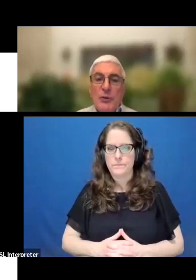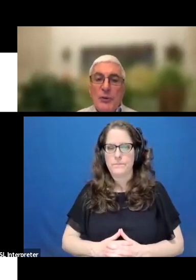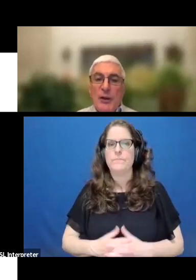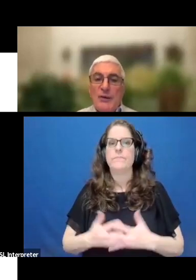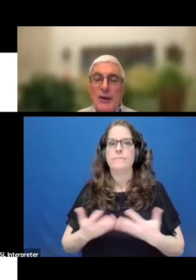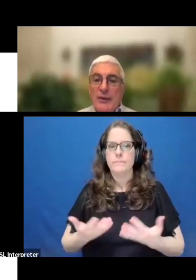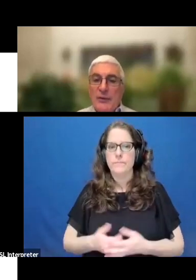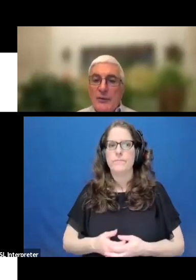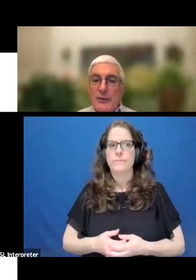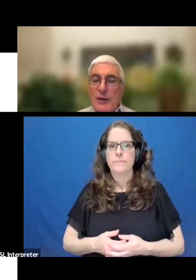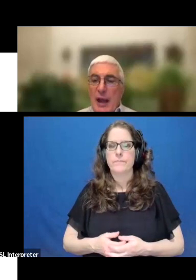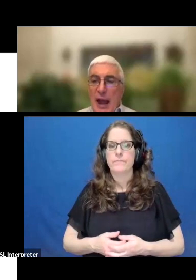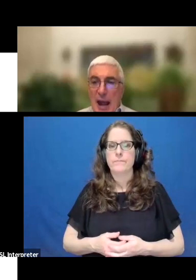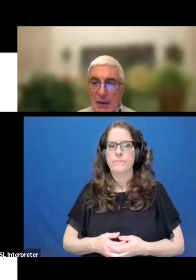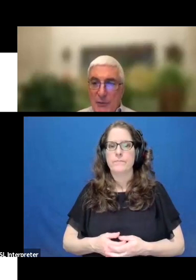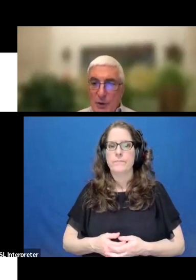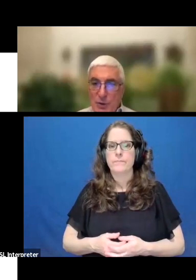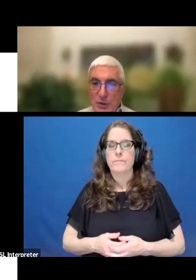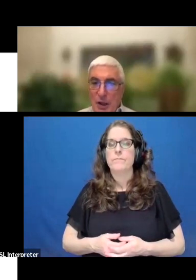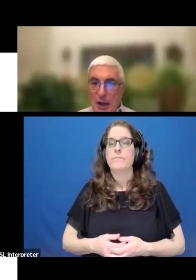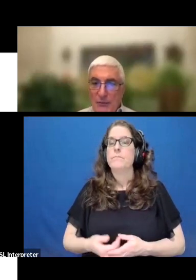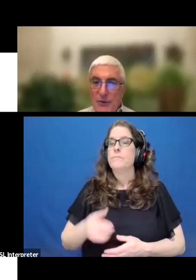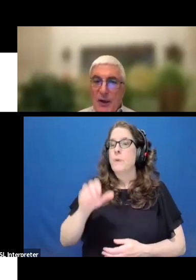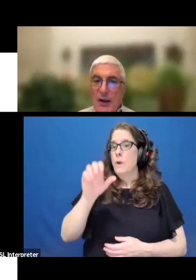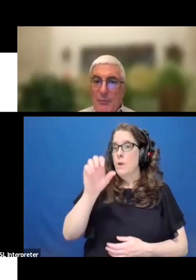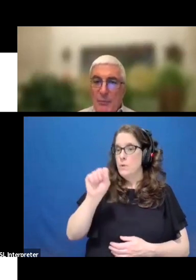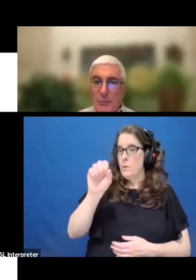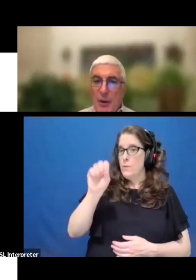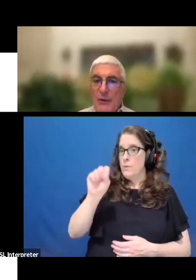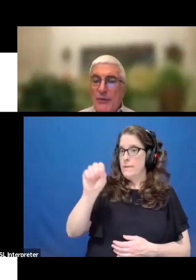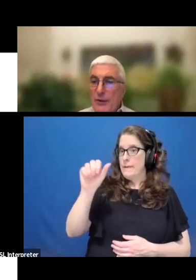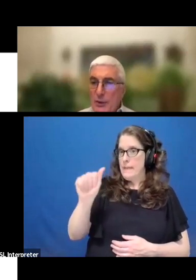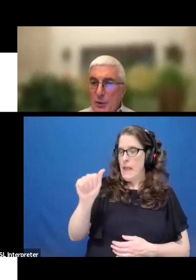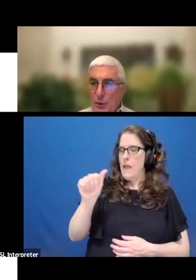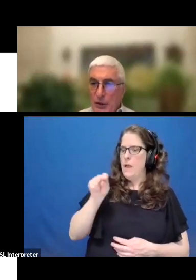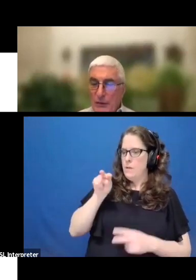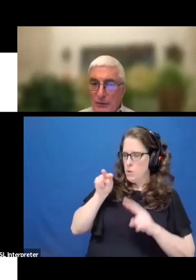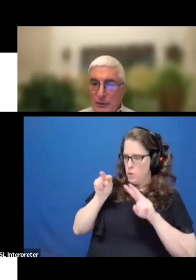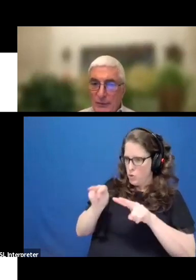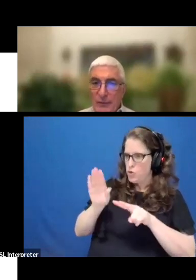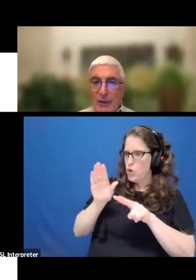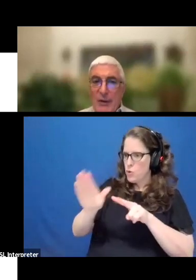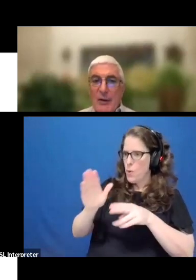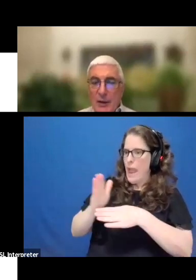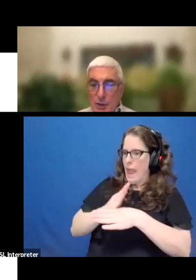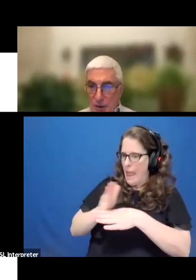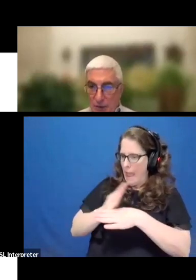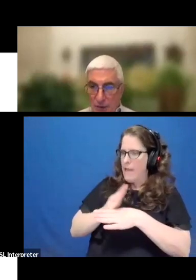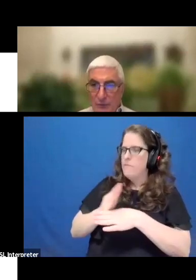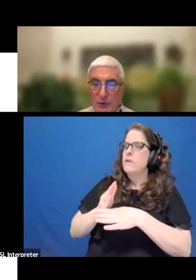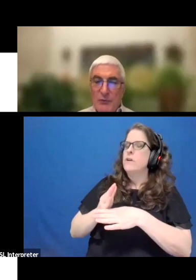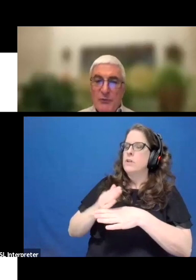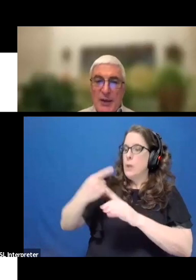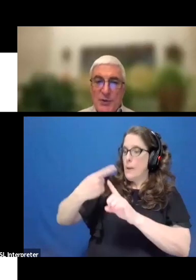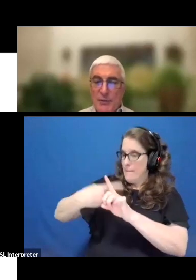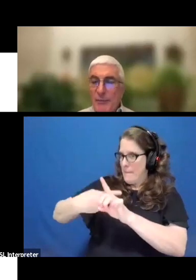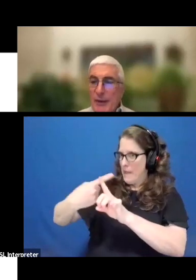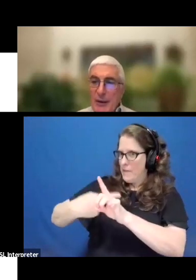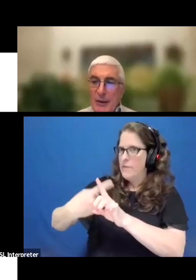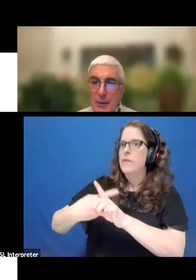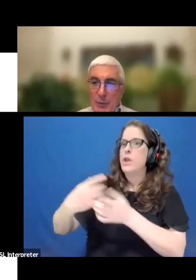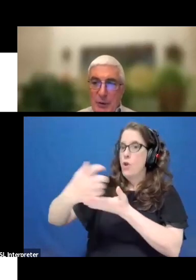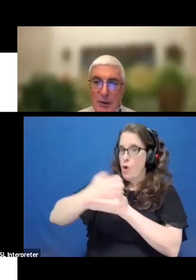Social Security takes average lifetime monthly earnings adjusted for